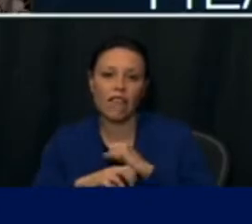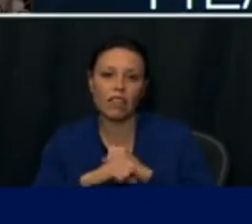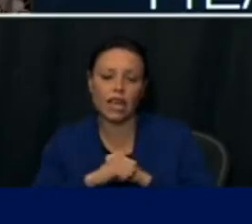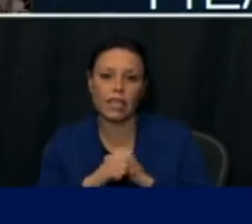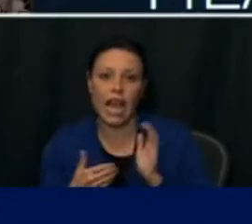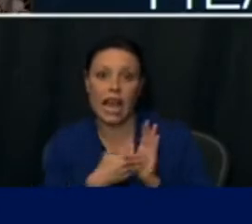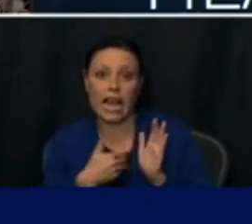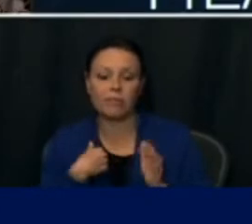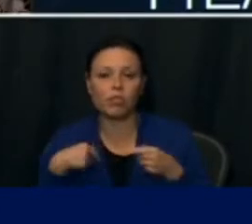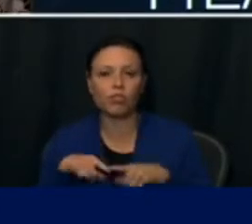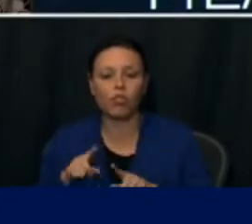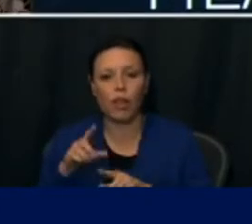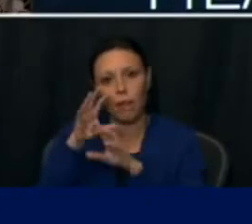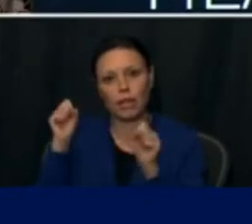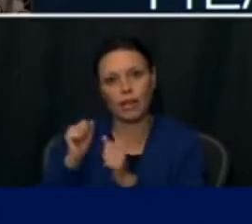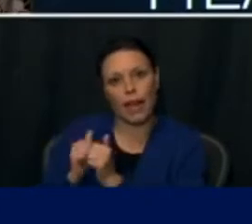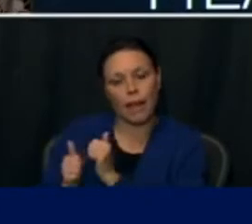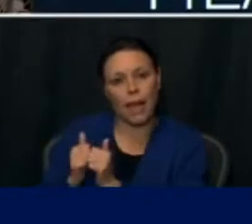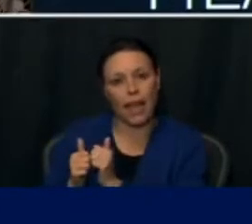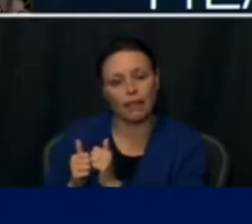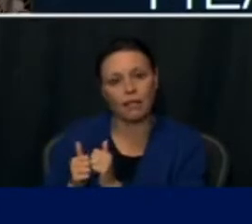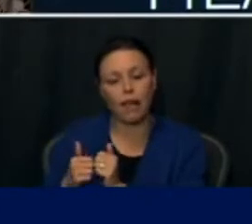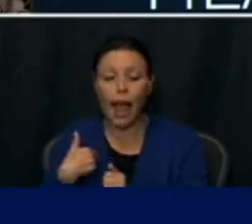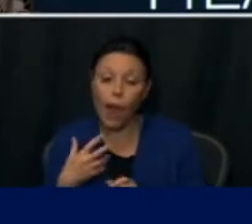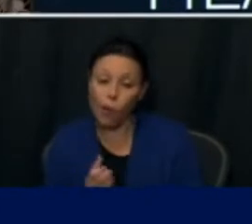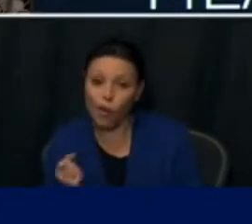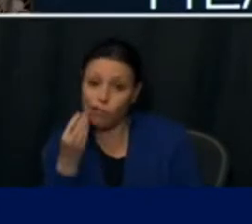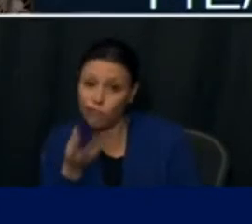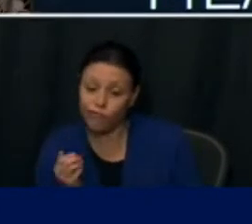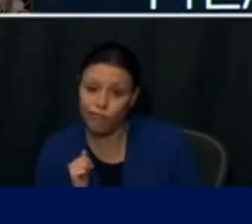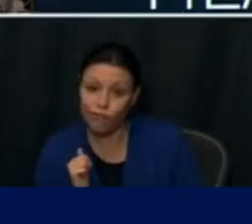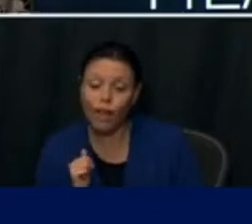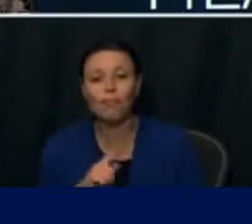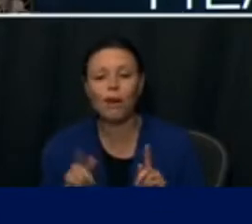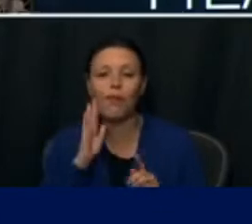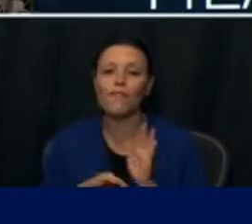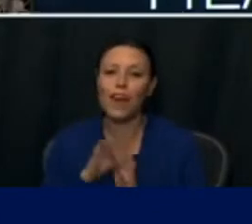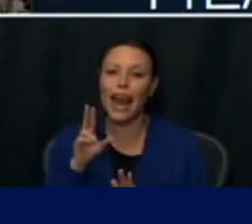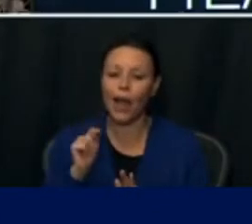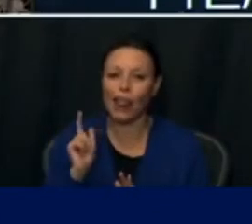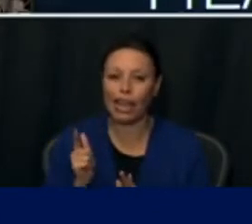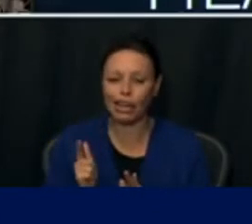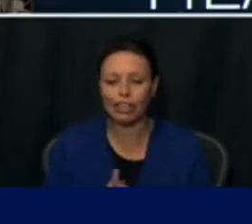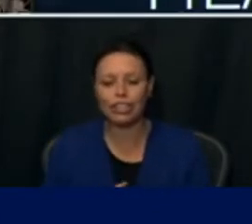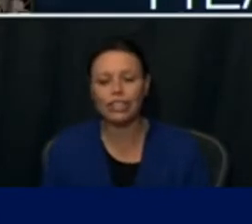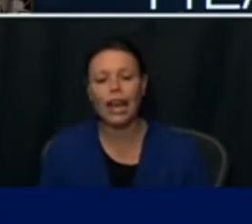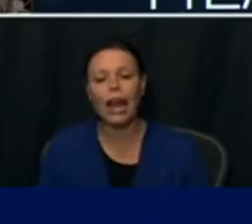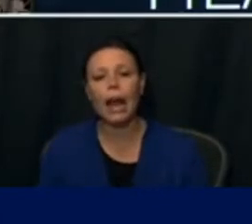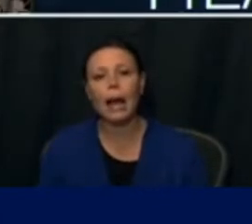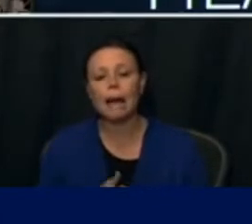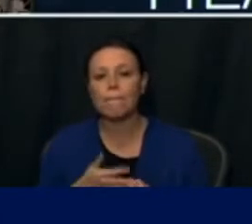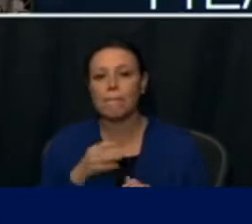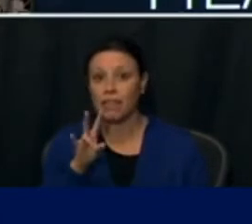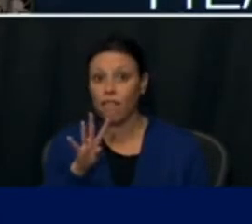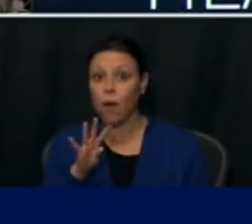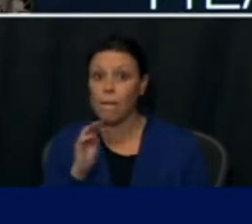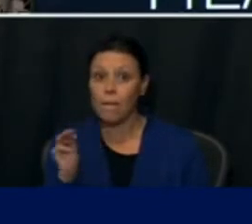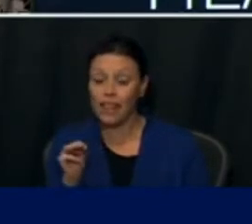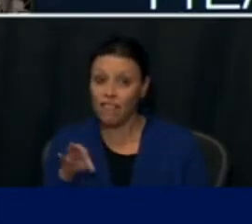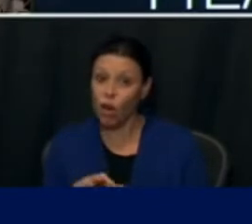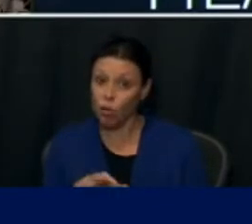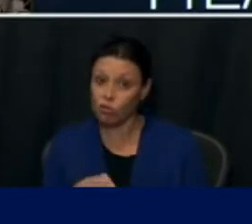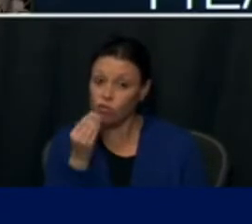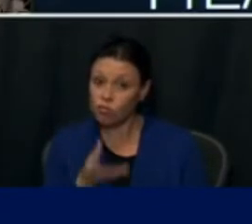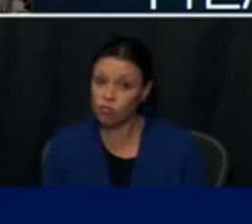The Campaign which I won by the way but you know we'll find that out uh almost 74 million